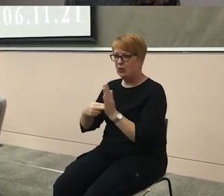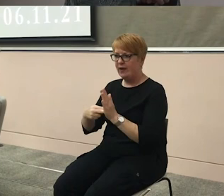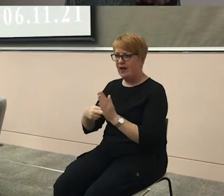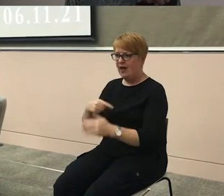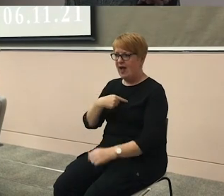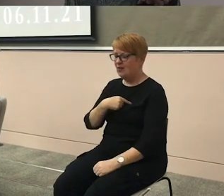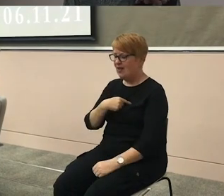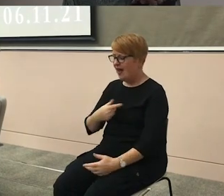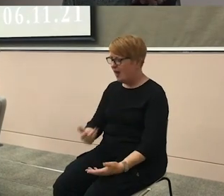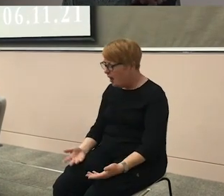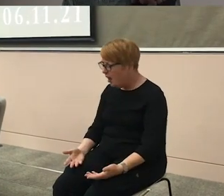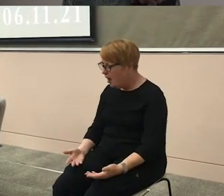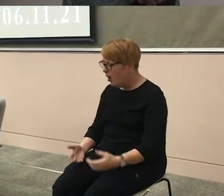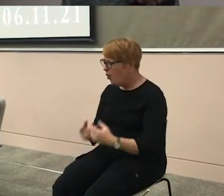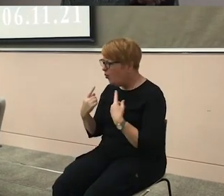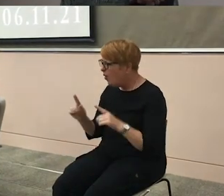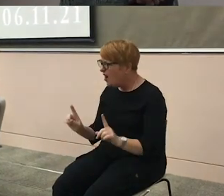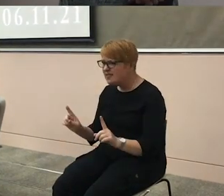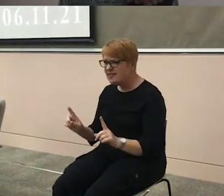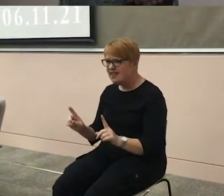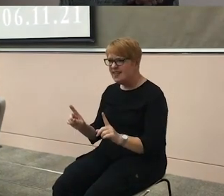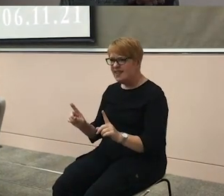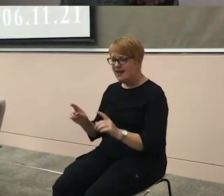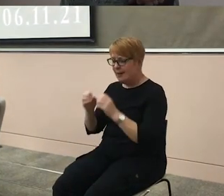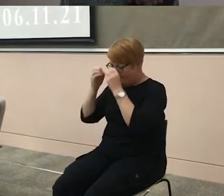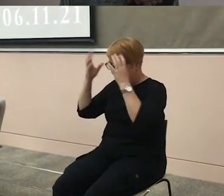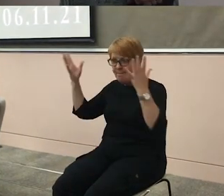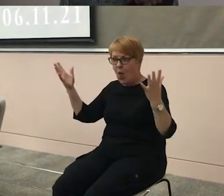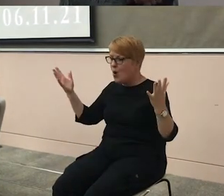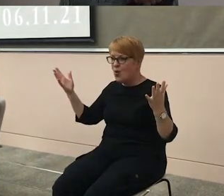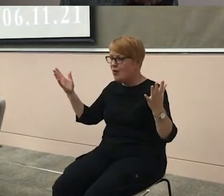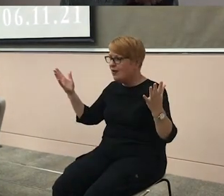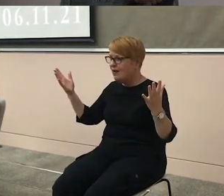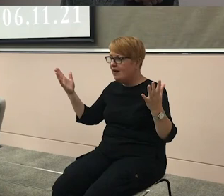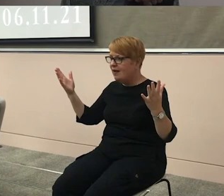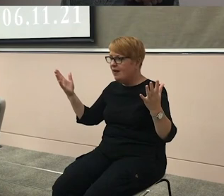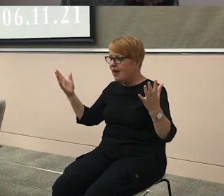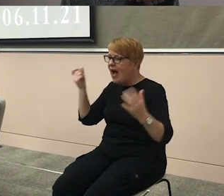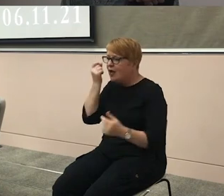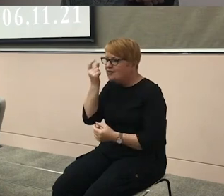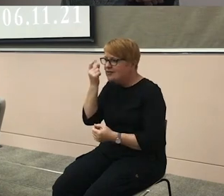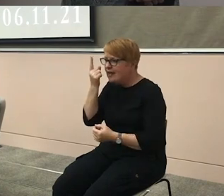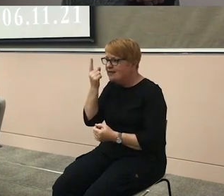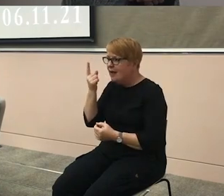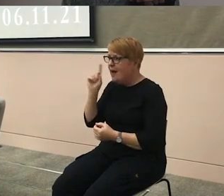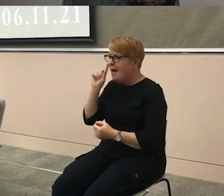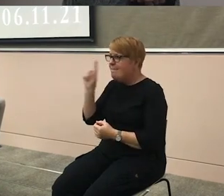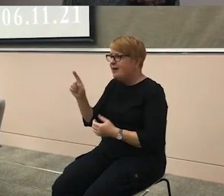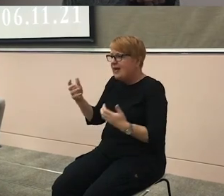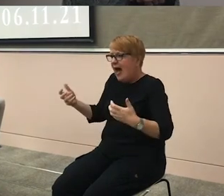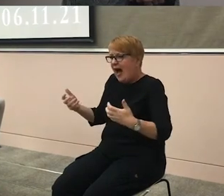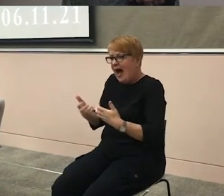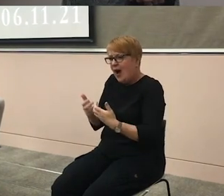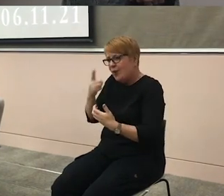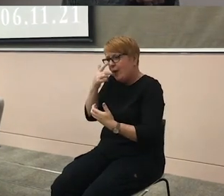was blown. And I get it. I get why you would want to do that. But how else can we preserve these stories,